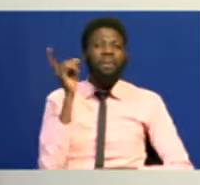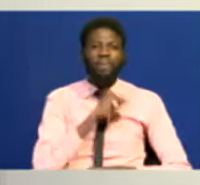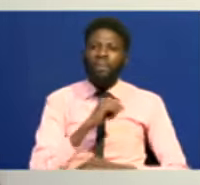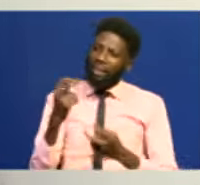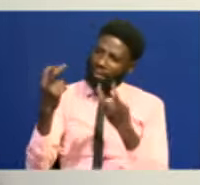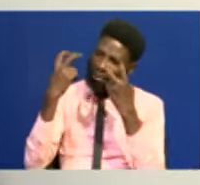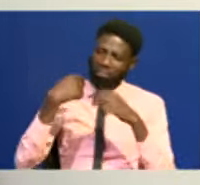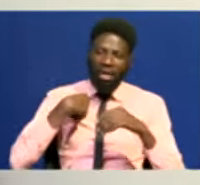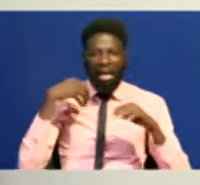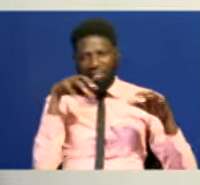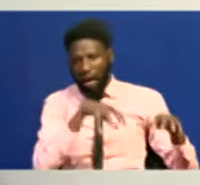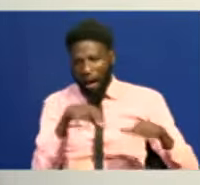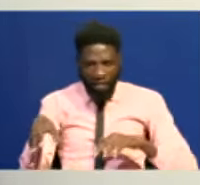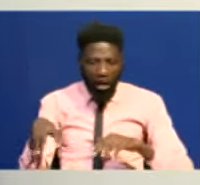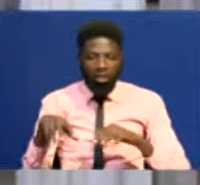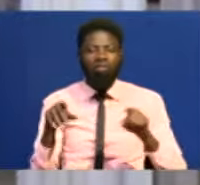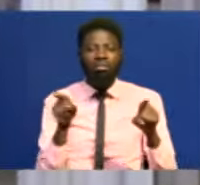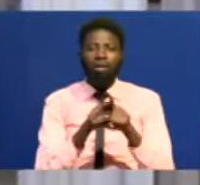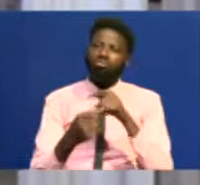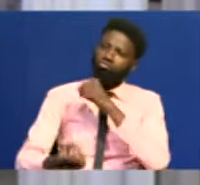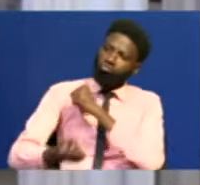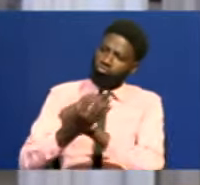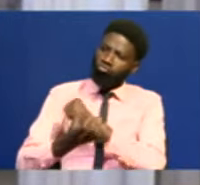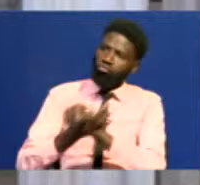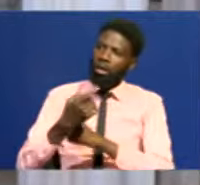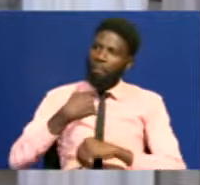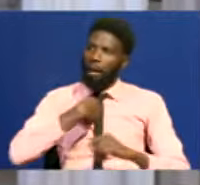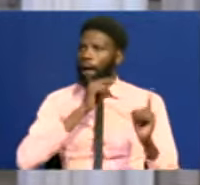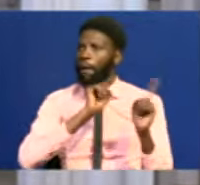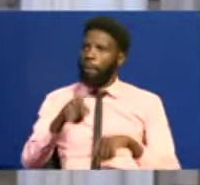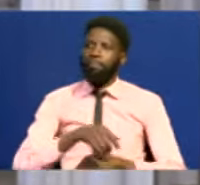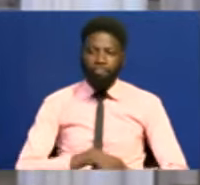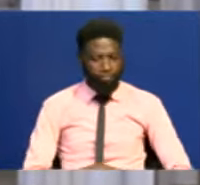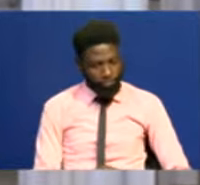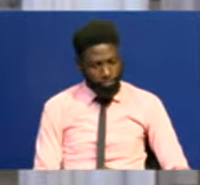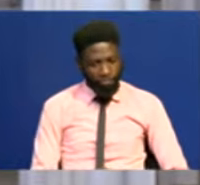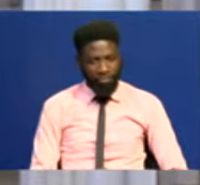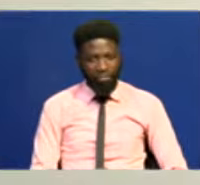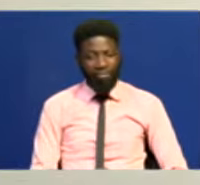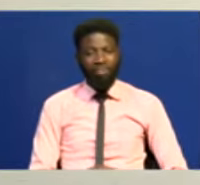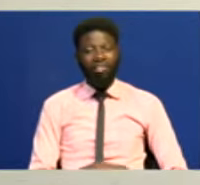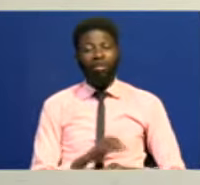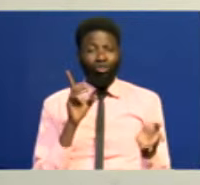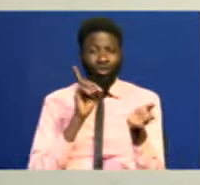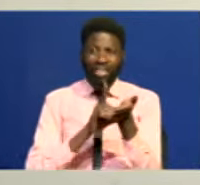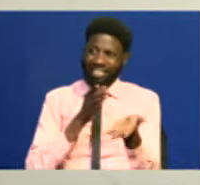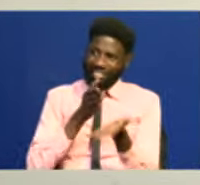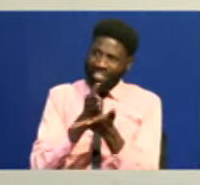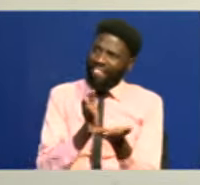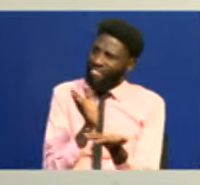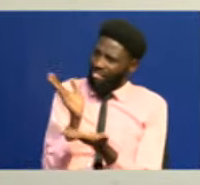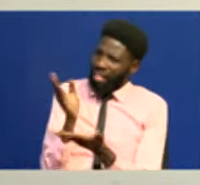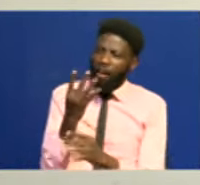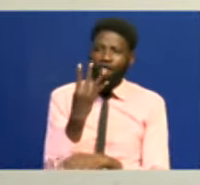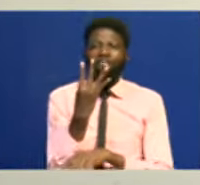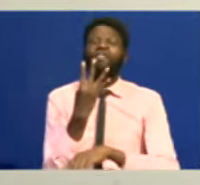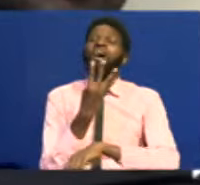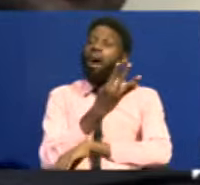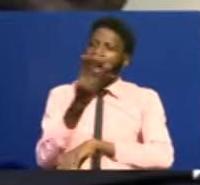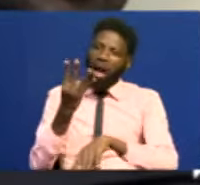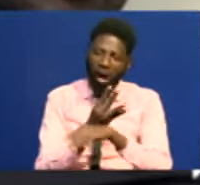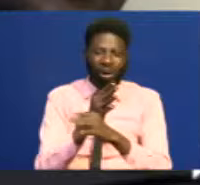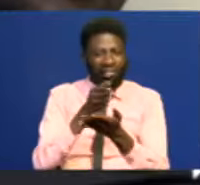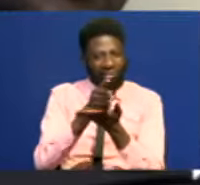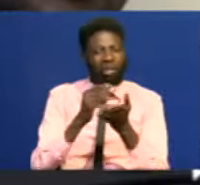mimi pia akanieleza nikuje. The surgeon at the Lifecare Hospital who conducted the 4-hour surgery said